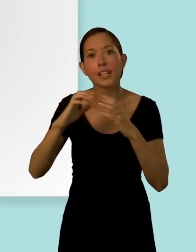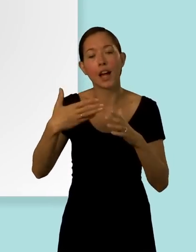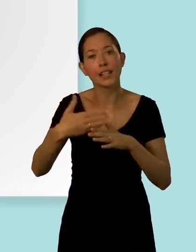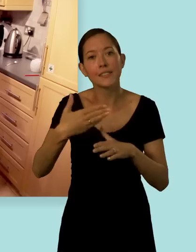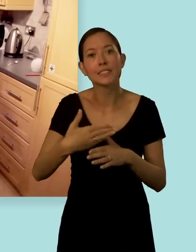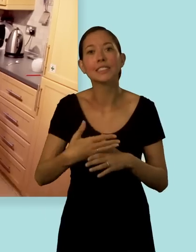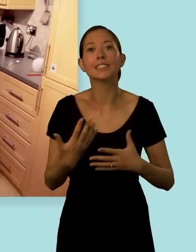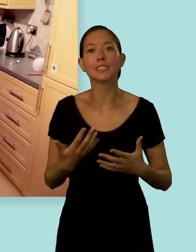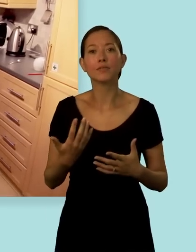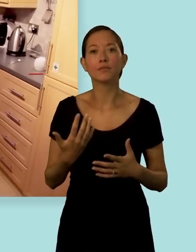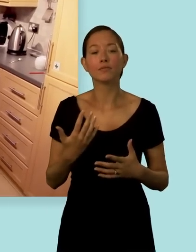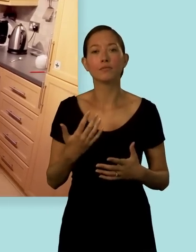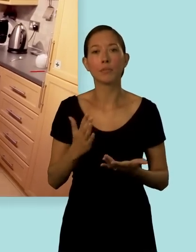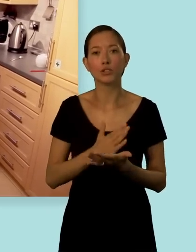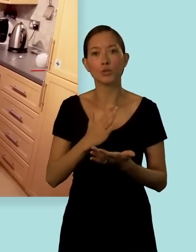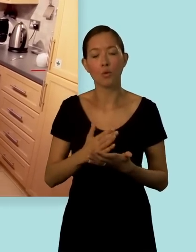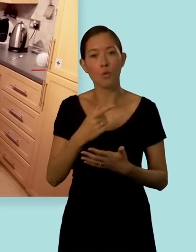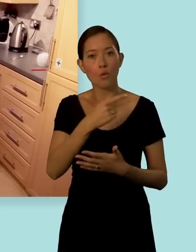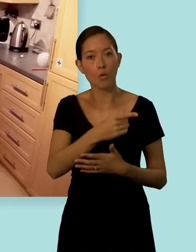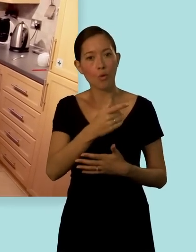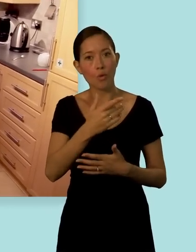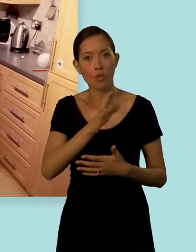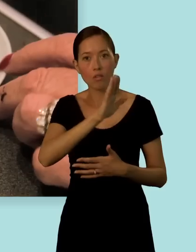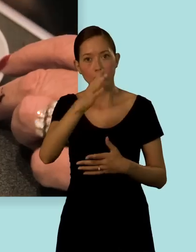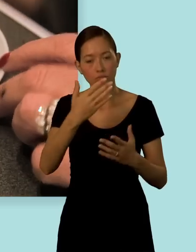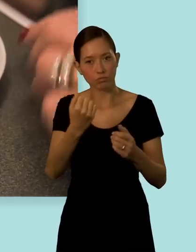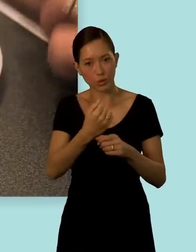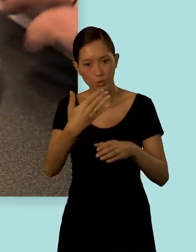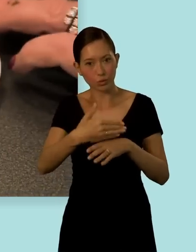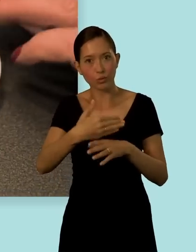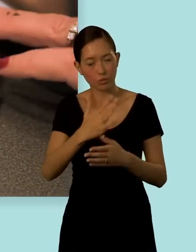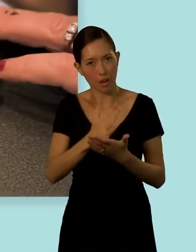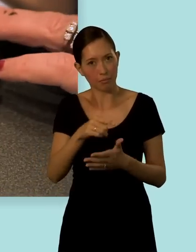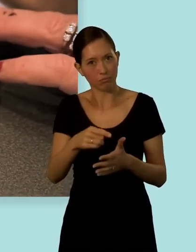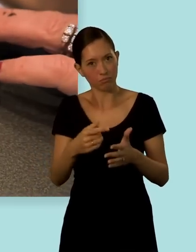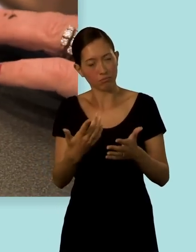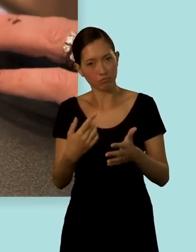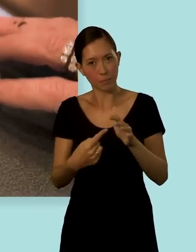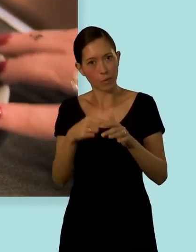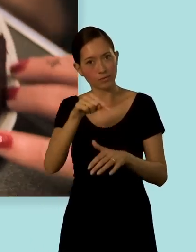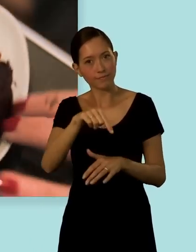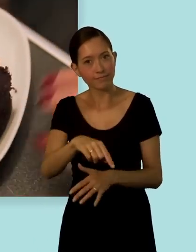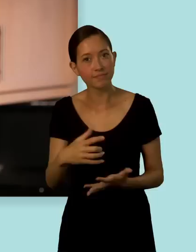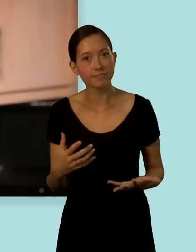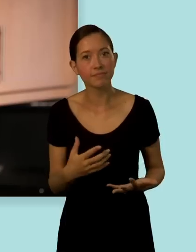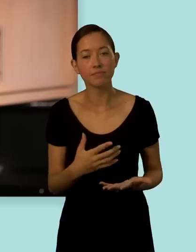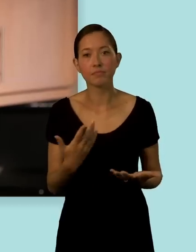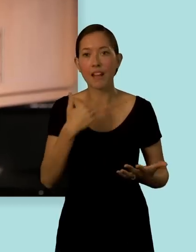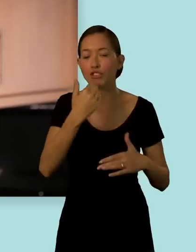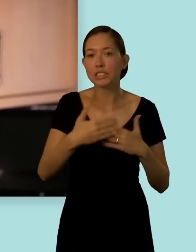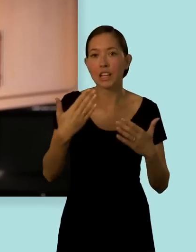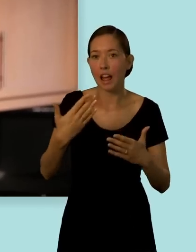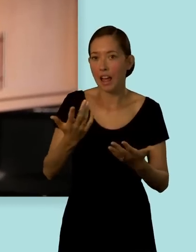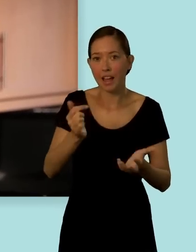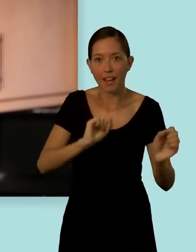for. Include them in conversations and activities as much as possible, and make sure they have meaningful things to